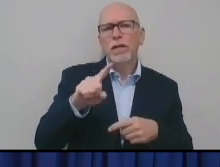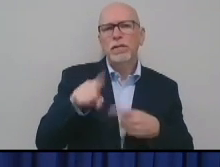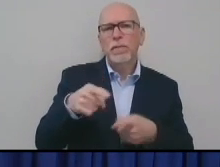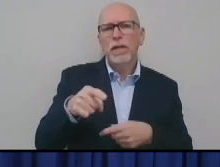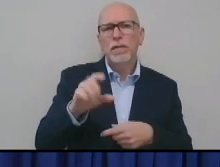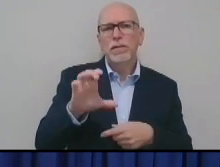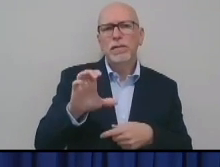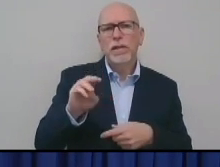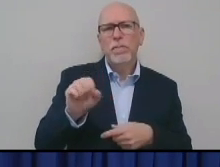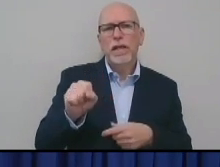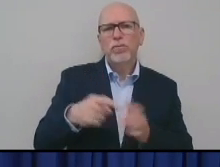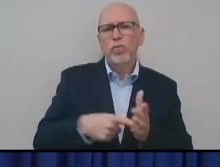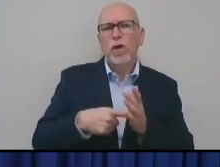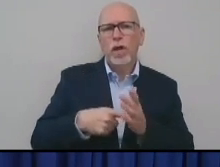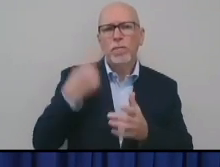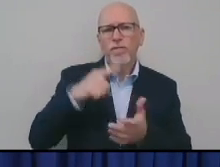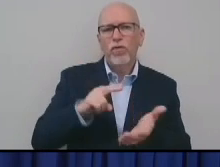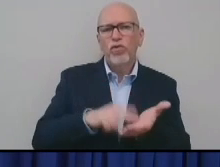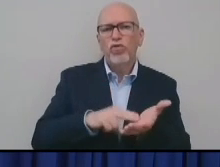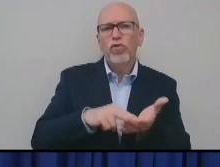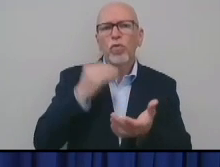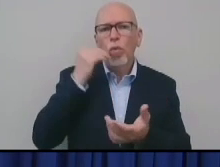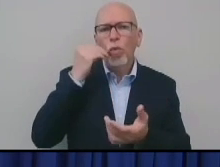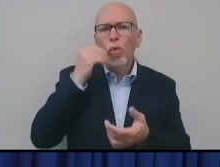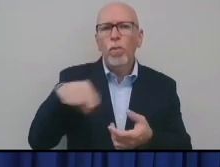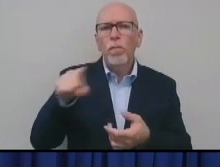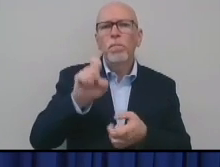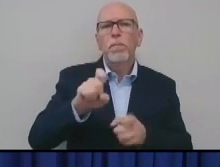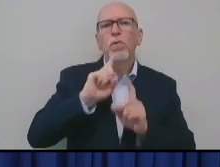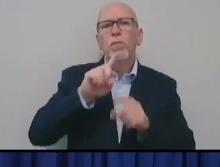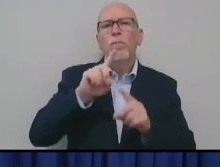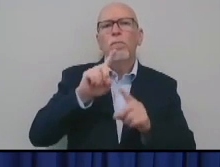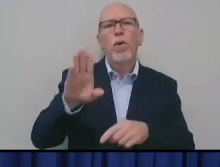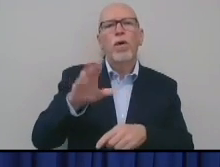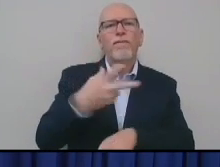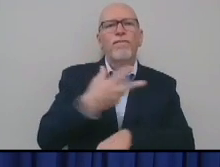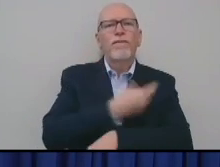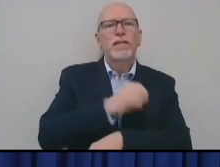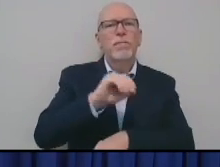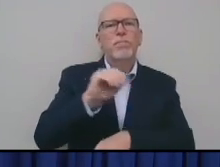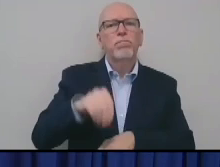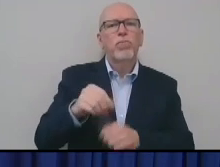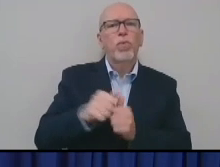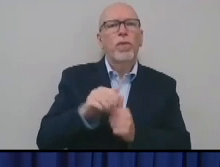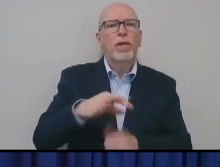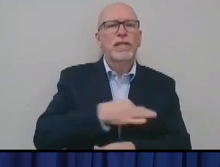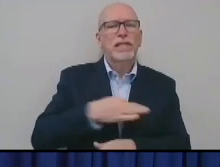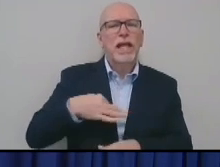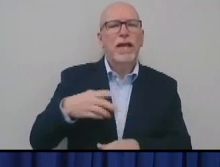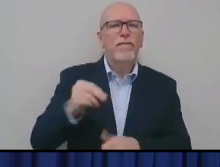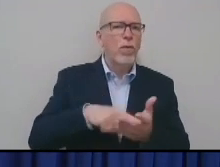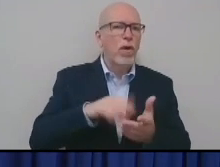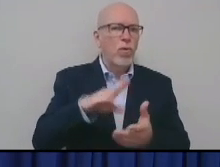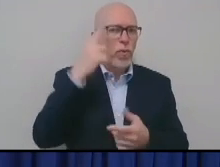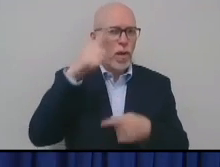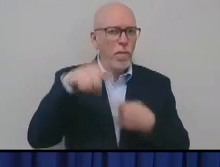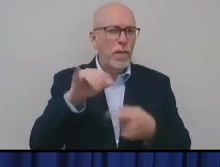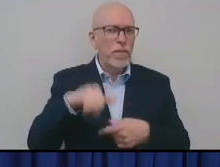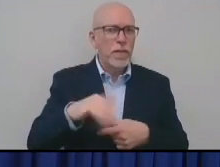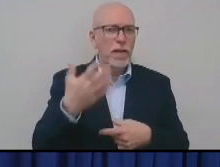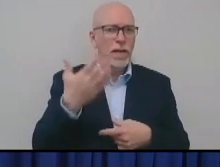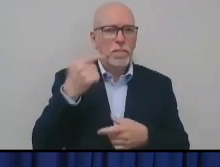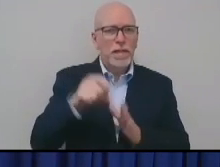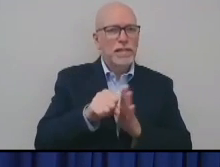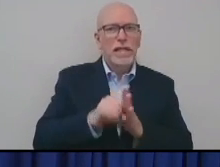CMS requirement for nursing homes to report vaccine rates among their staffers and what your thoughts were on that, since the state did